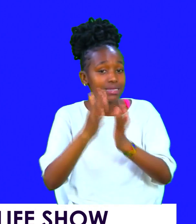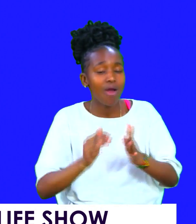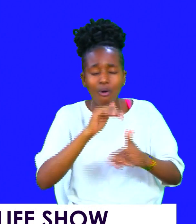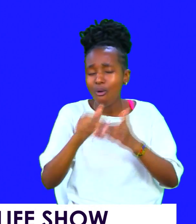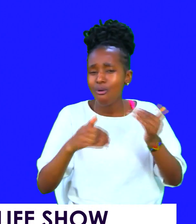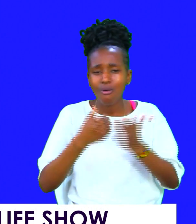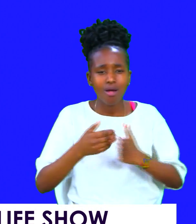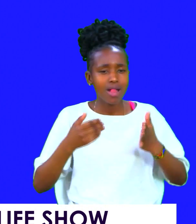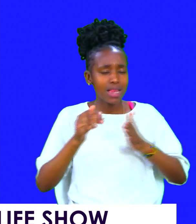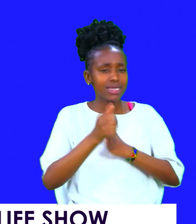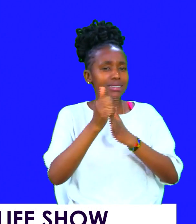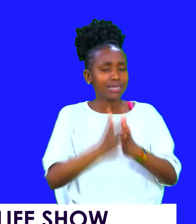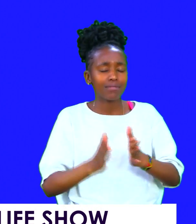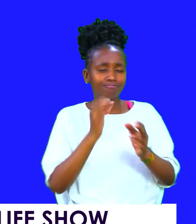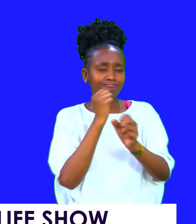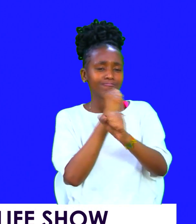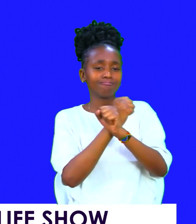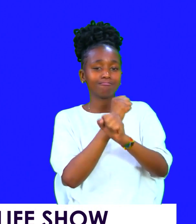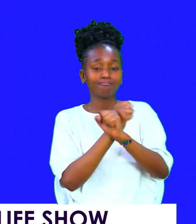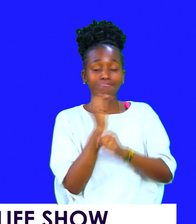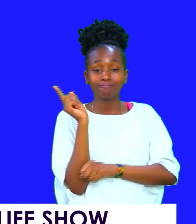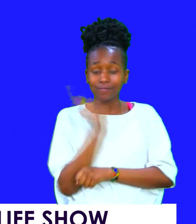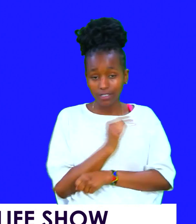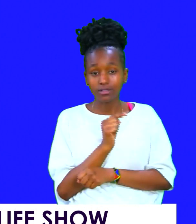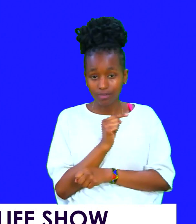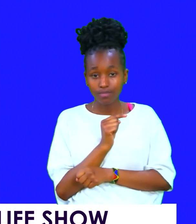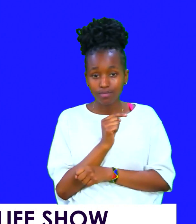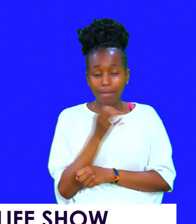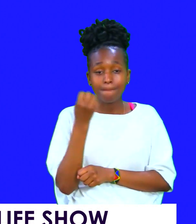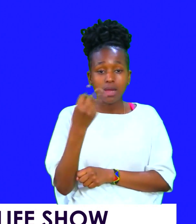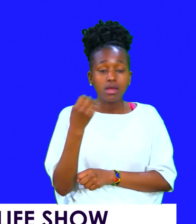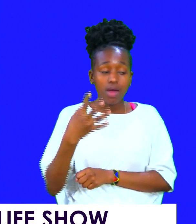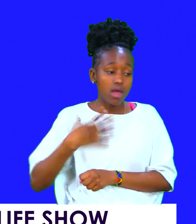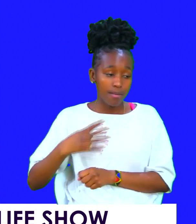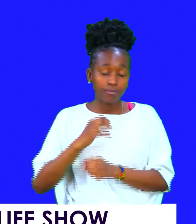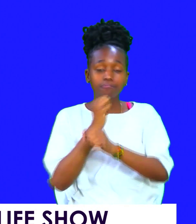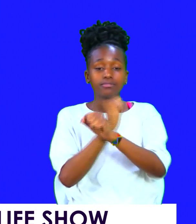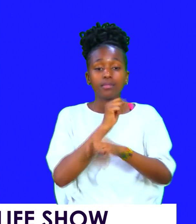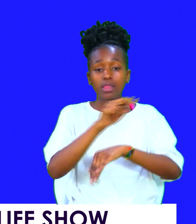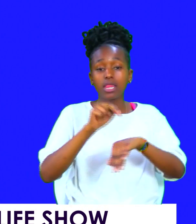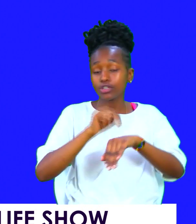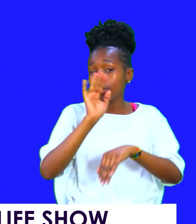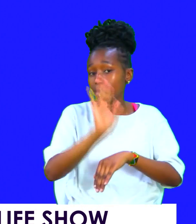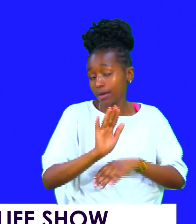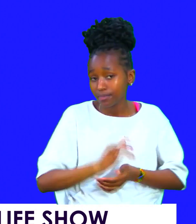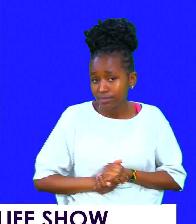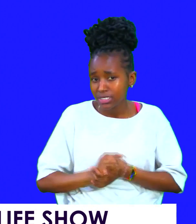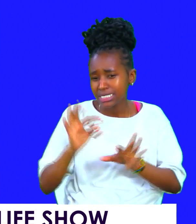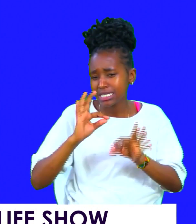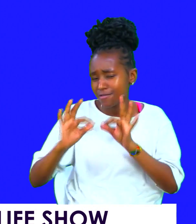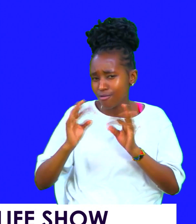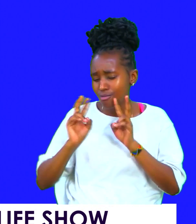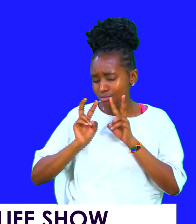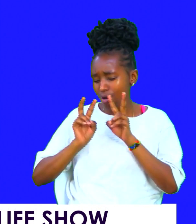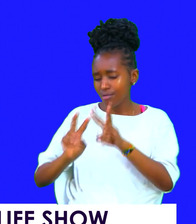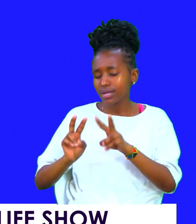These are people, the Israeli armies, protecting their nation. When you see these people training and taking themselves